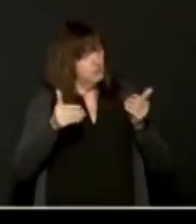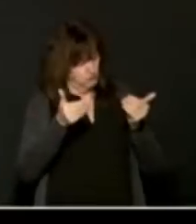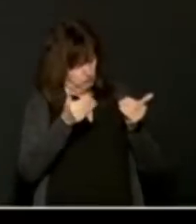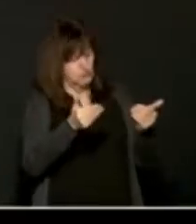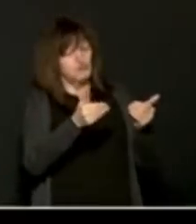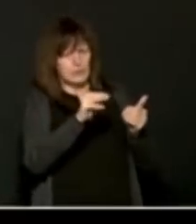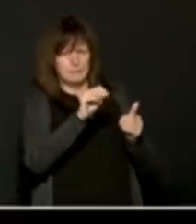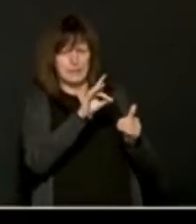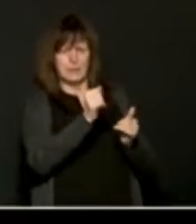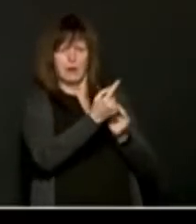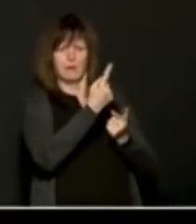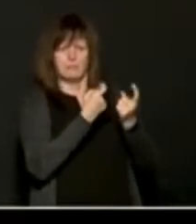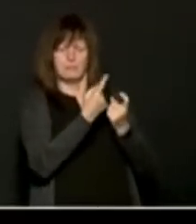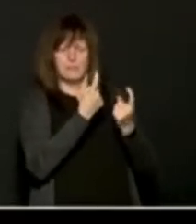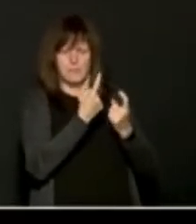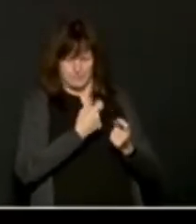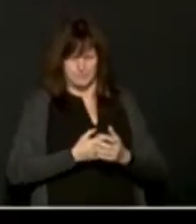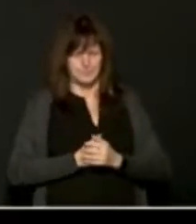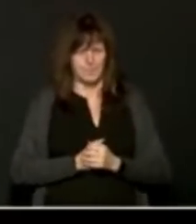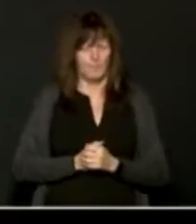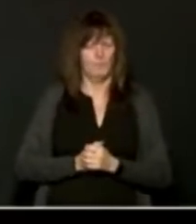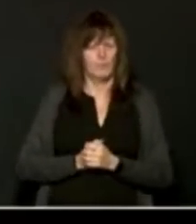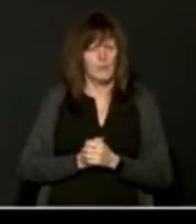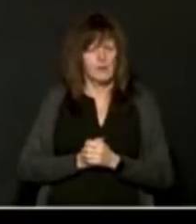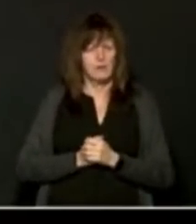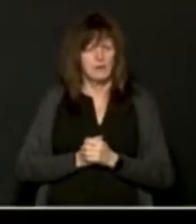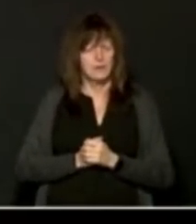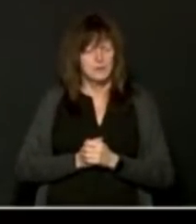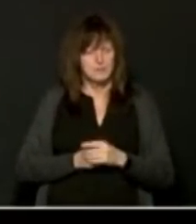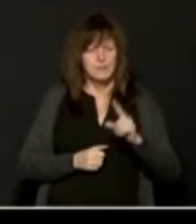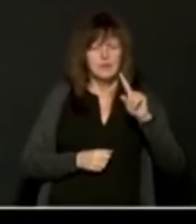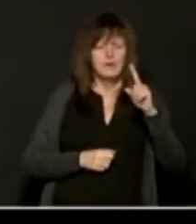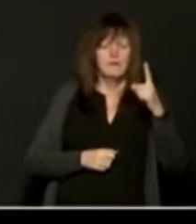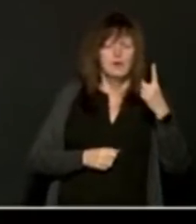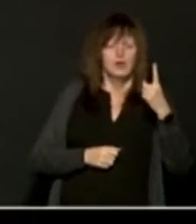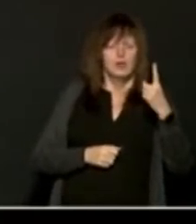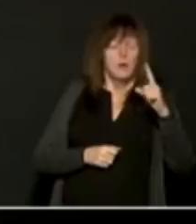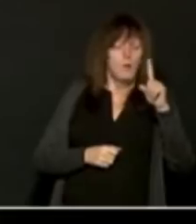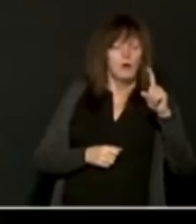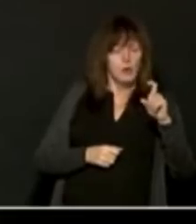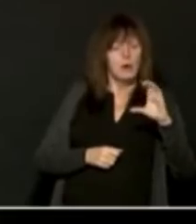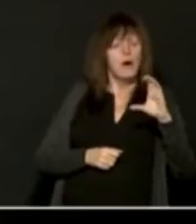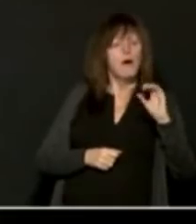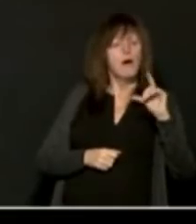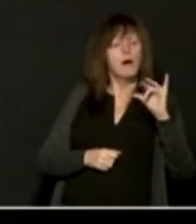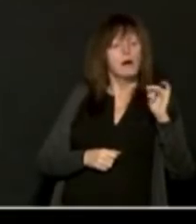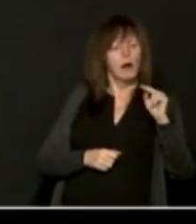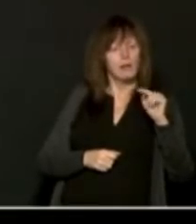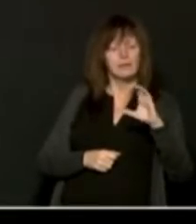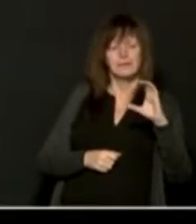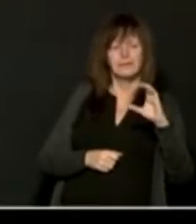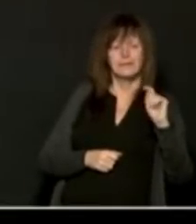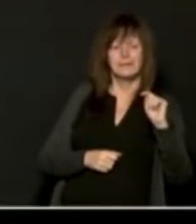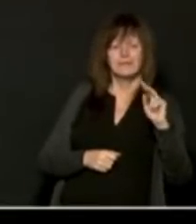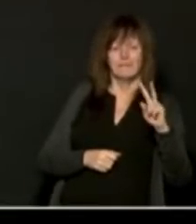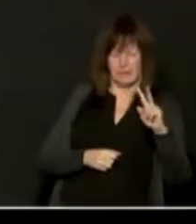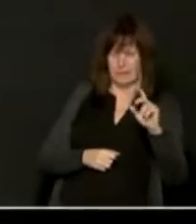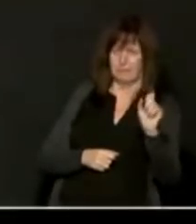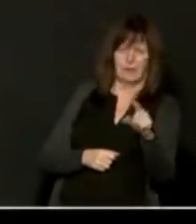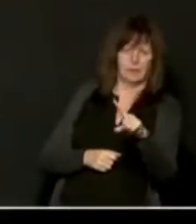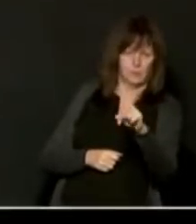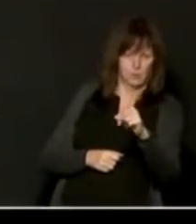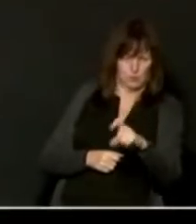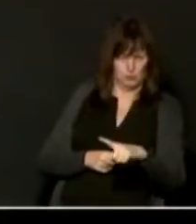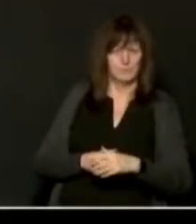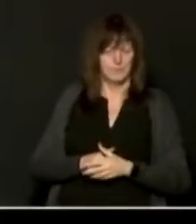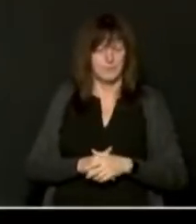question, please. Your first question comes from Colin DeMello with CTV News. Please go ahead. Hi, good